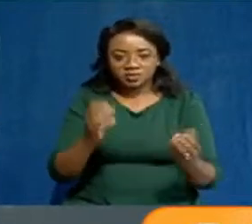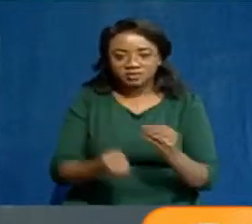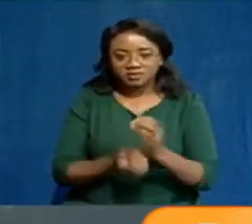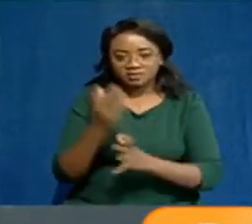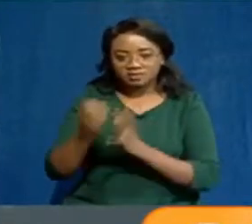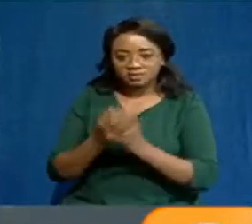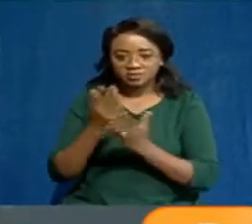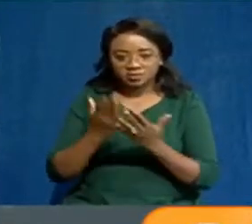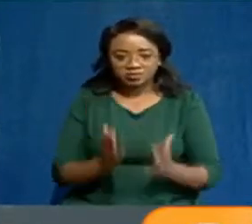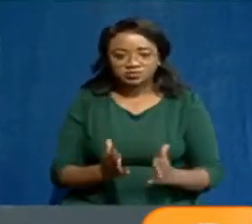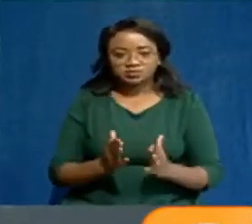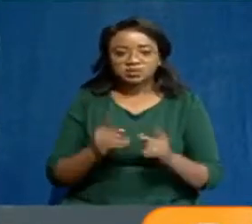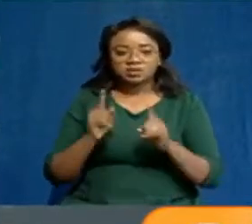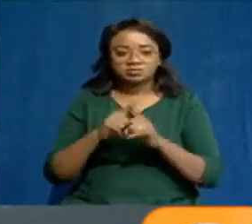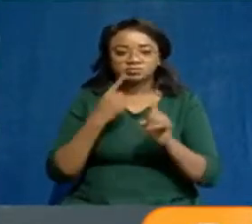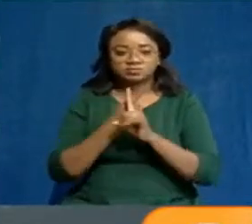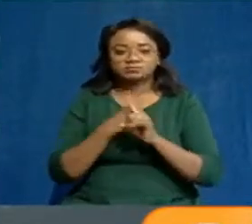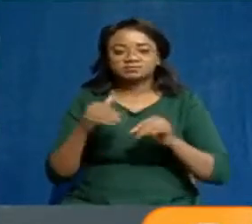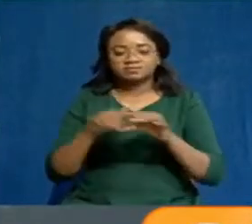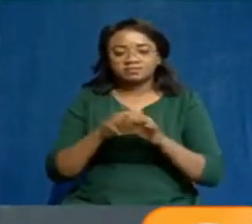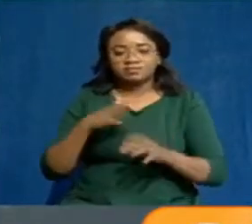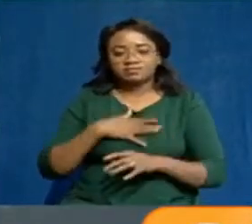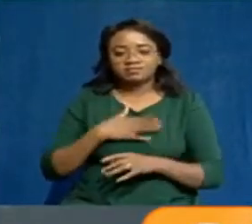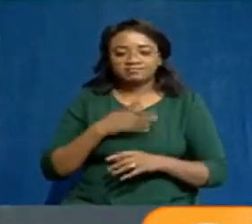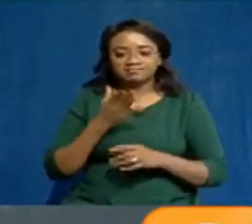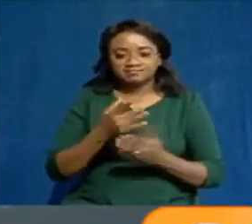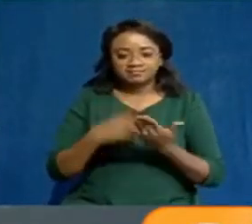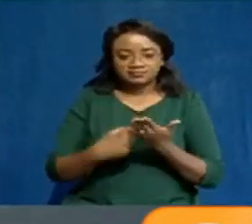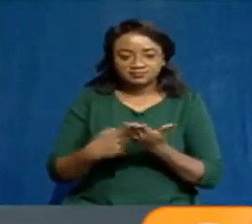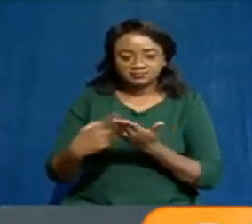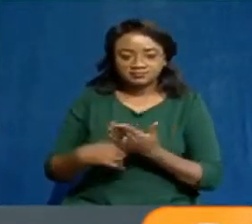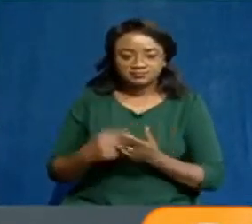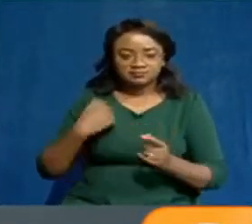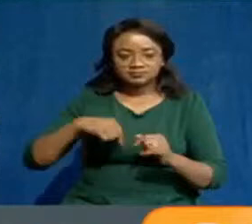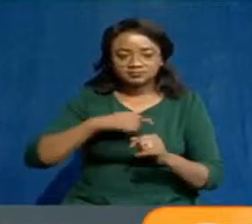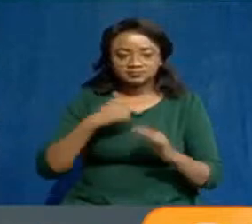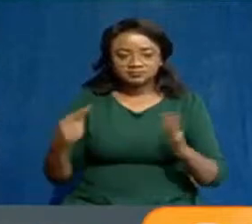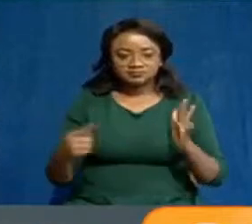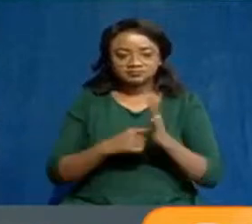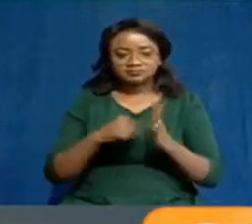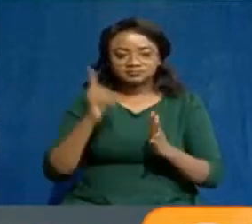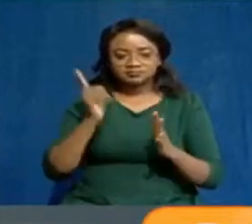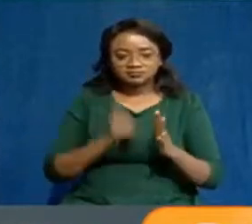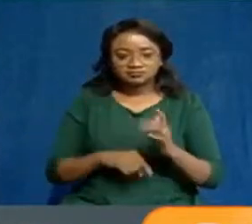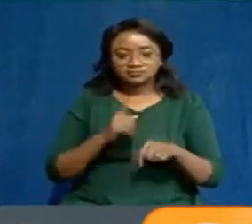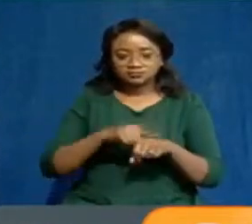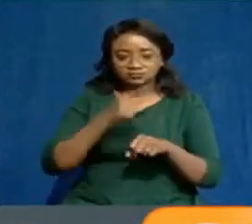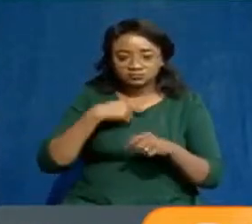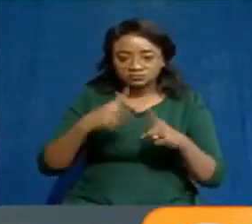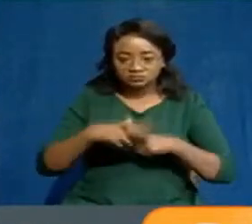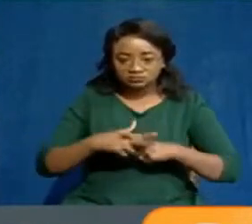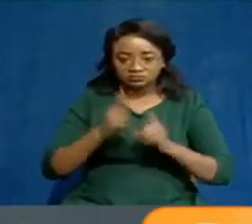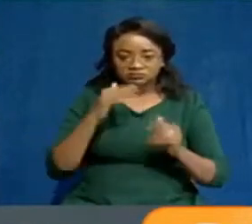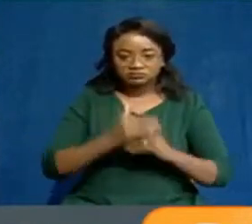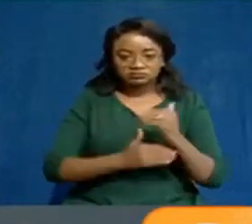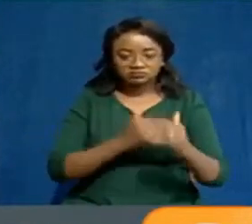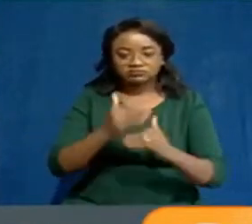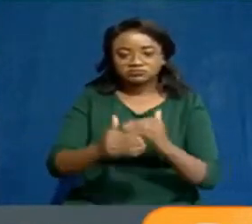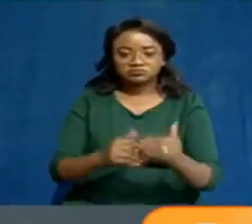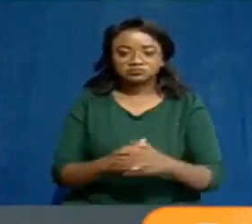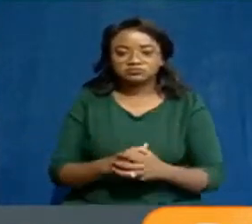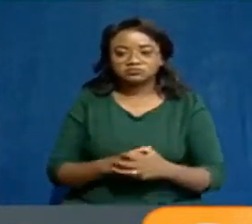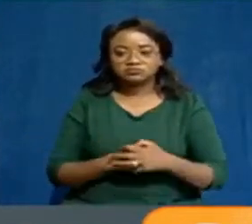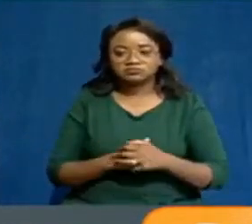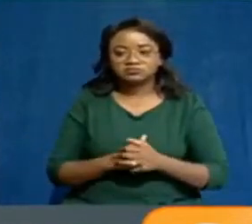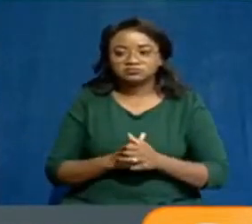members are into these discussions where we are saying at the beginning of production processes designed for recyclability in mind,